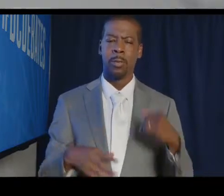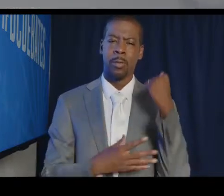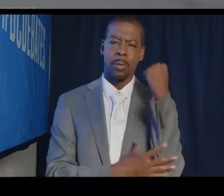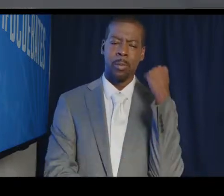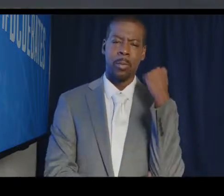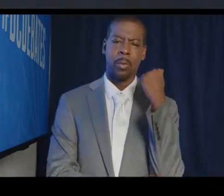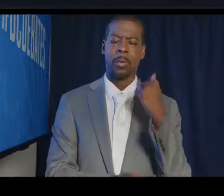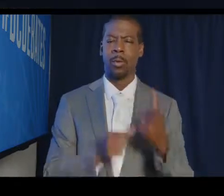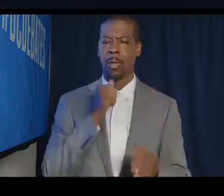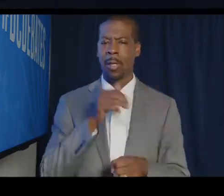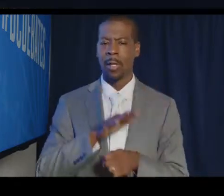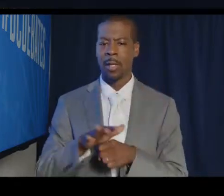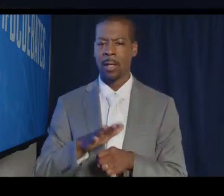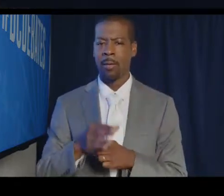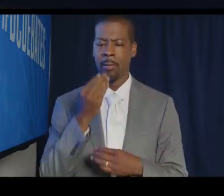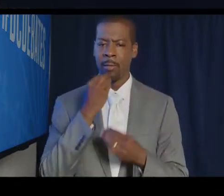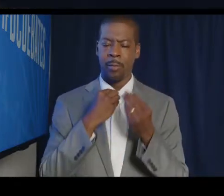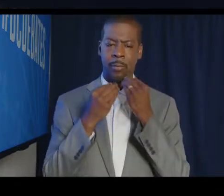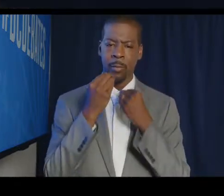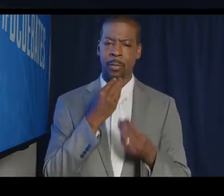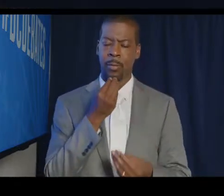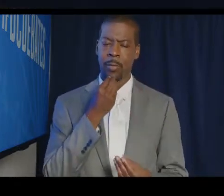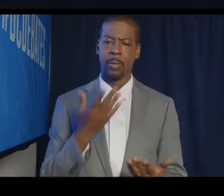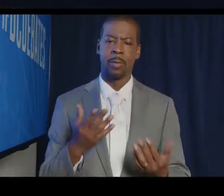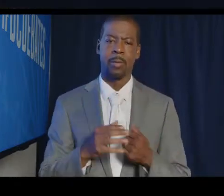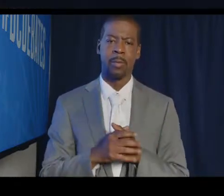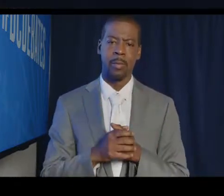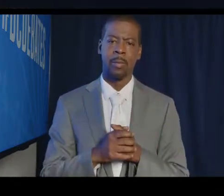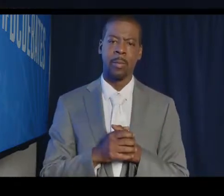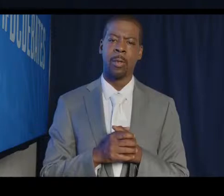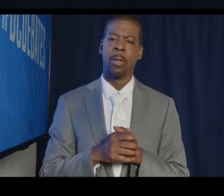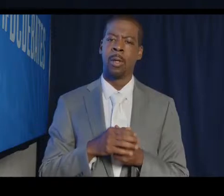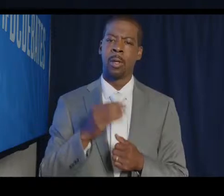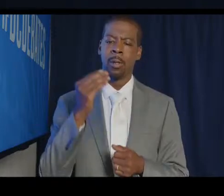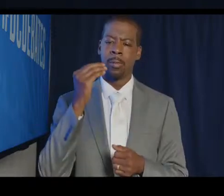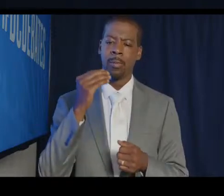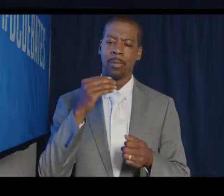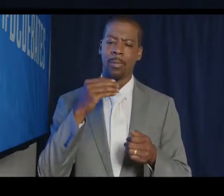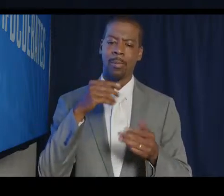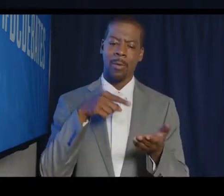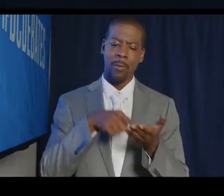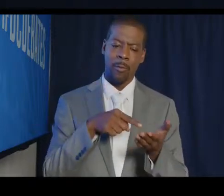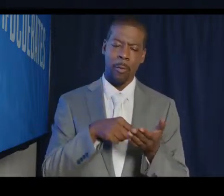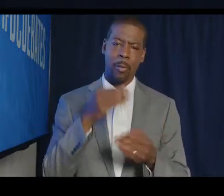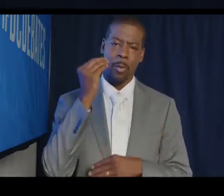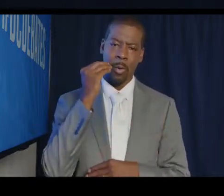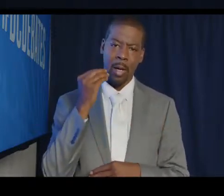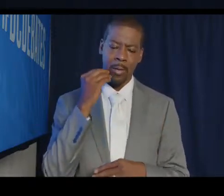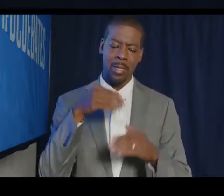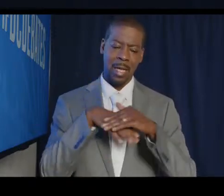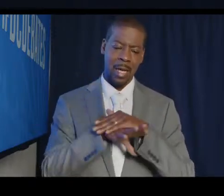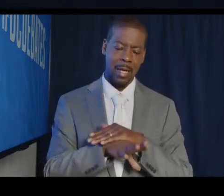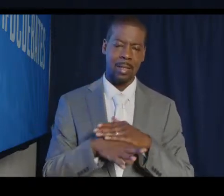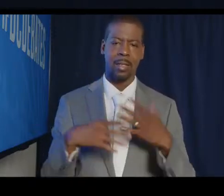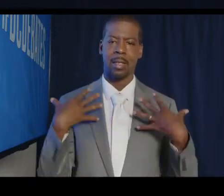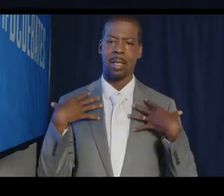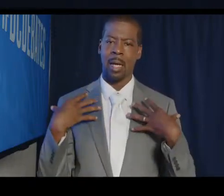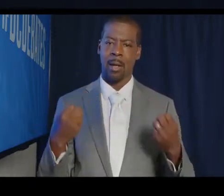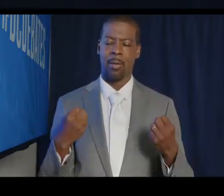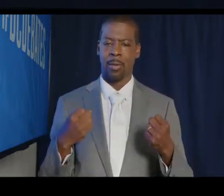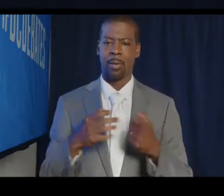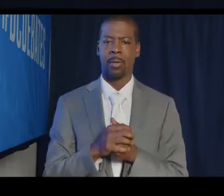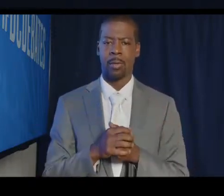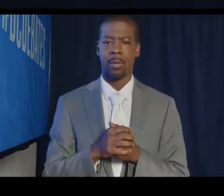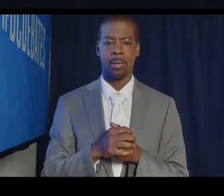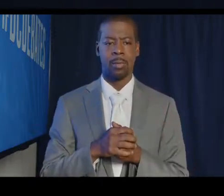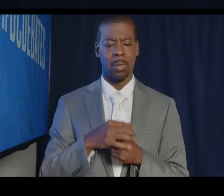things that are dealing with our quality of life for everyone, for residents, housing, and access to health care. I'm concerned very much about statehood, that if we